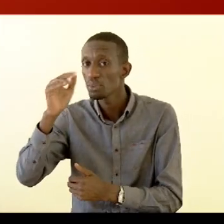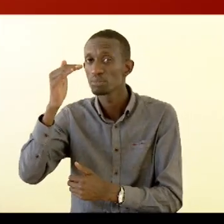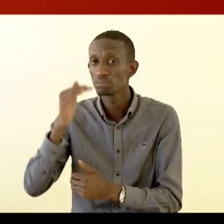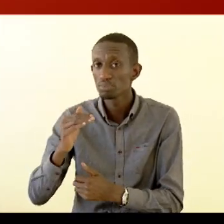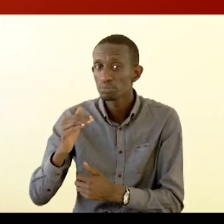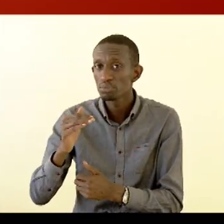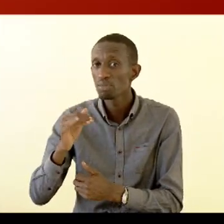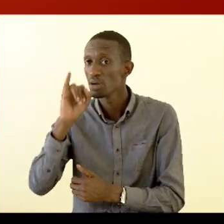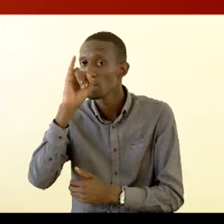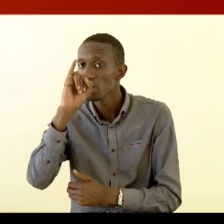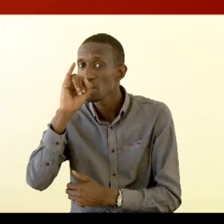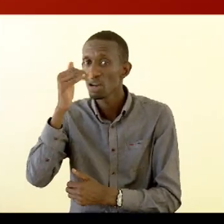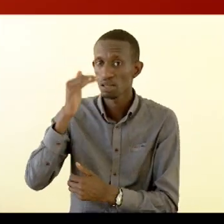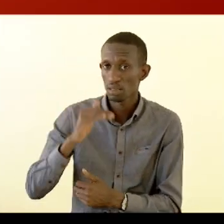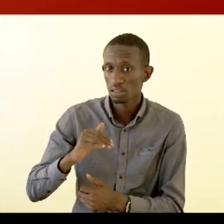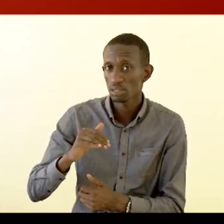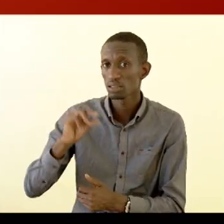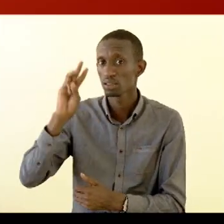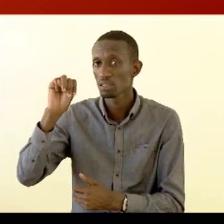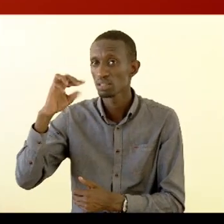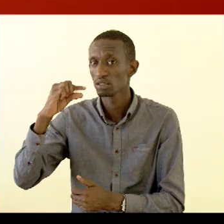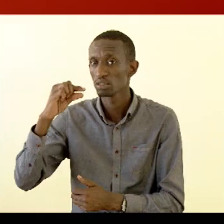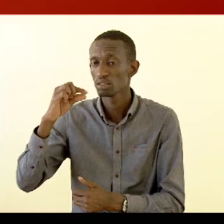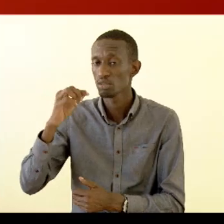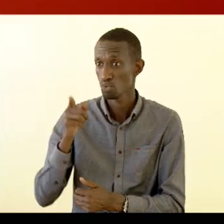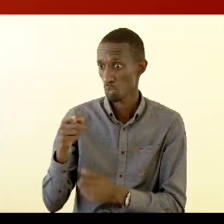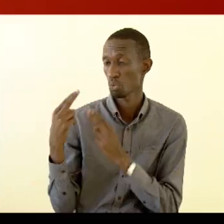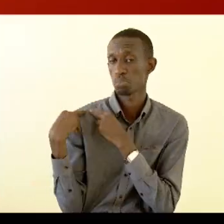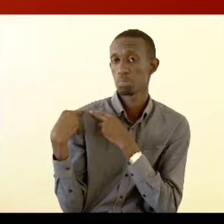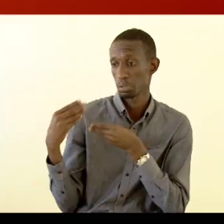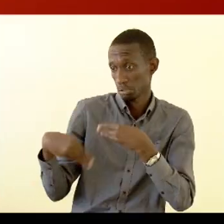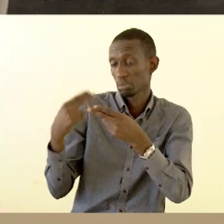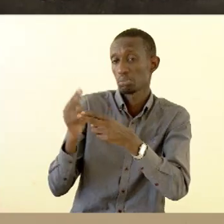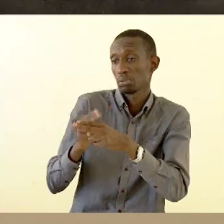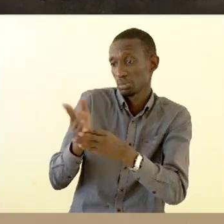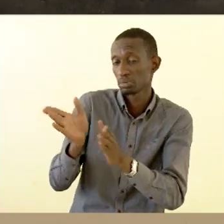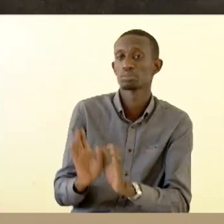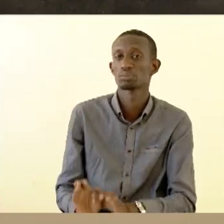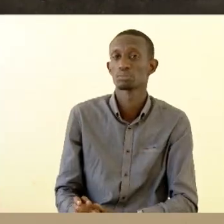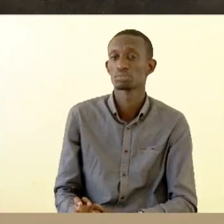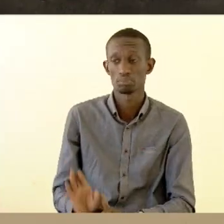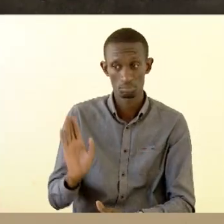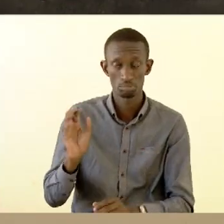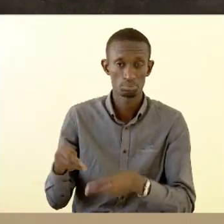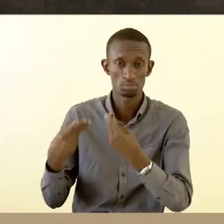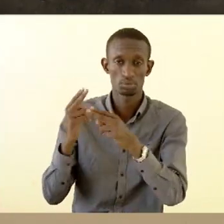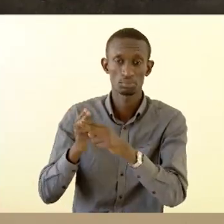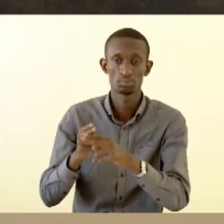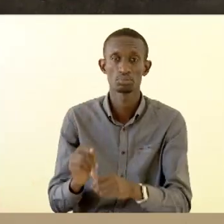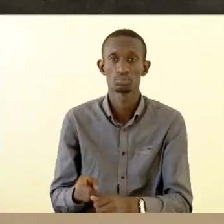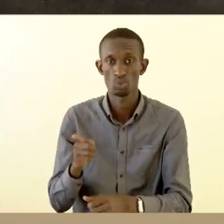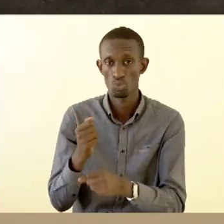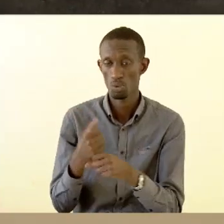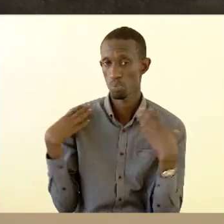Mg. So you will deduce the names of those 3 elements from their chemical symbols.